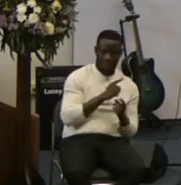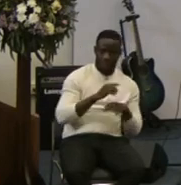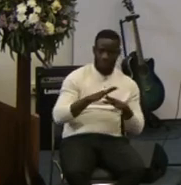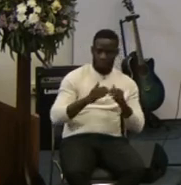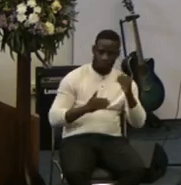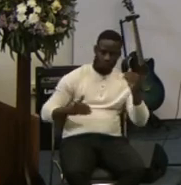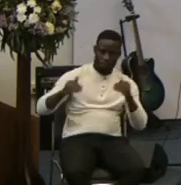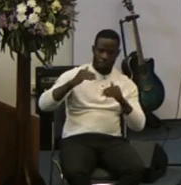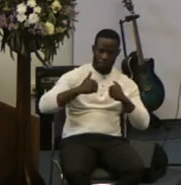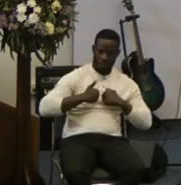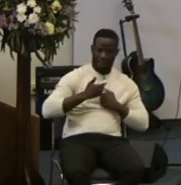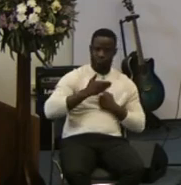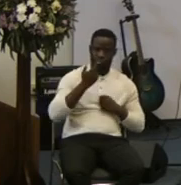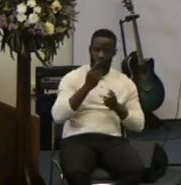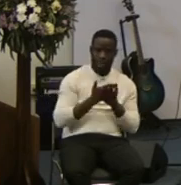lack of my faith?